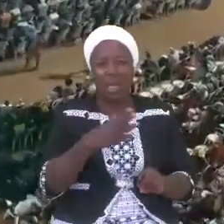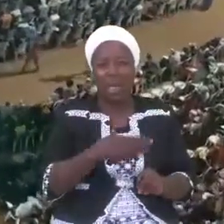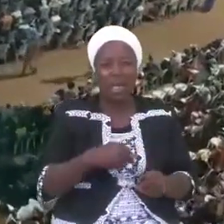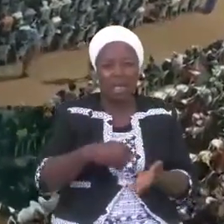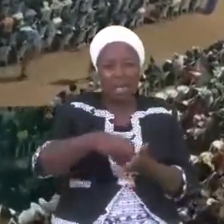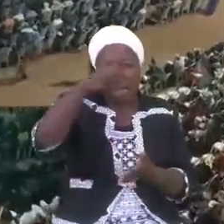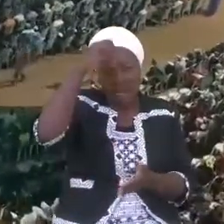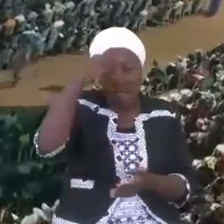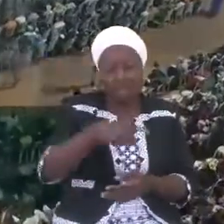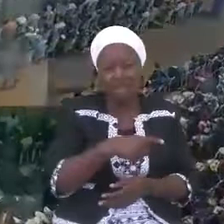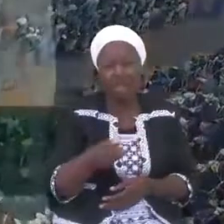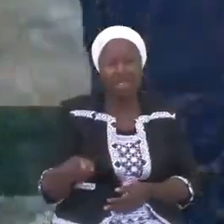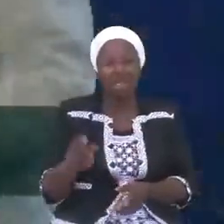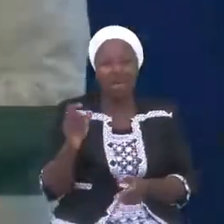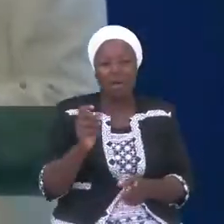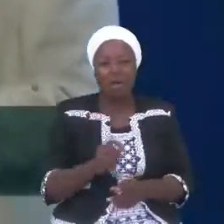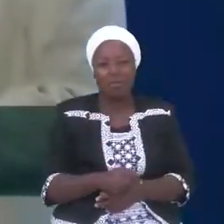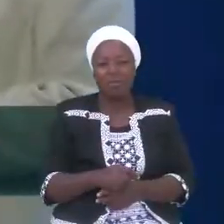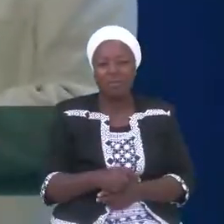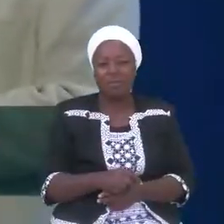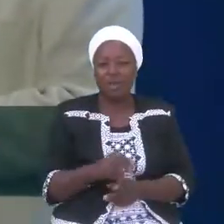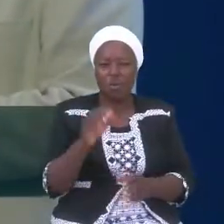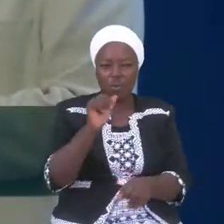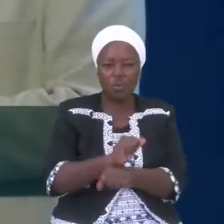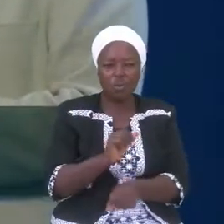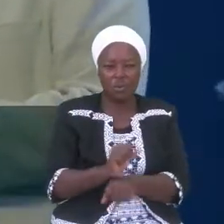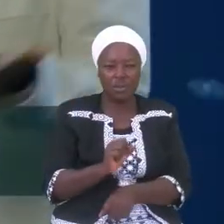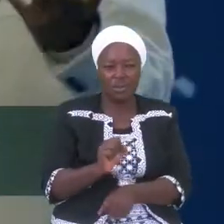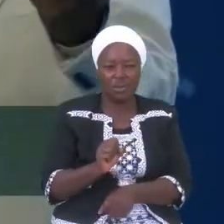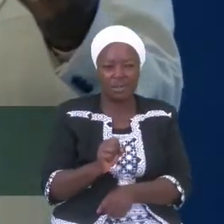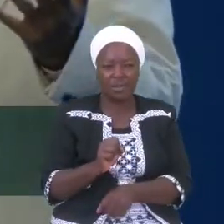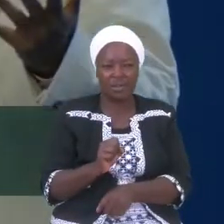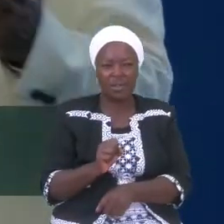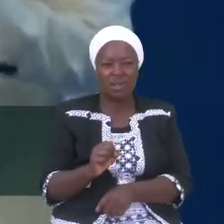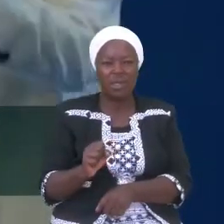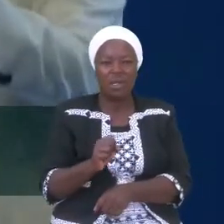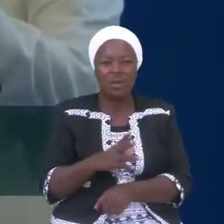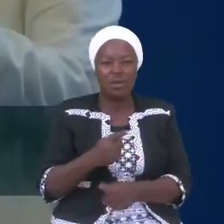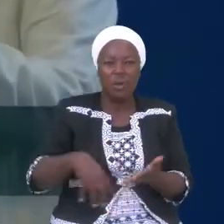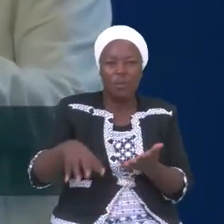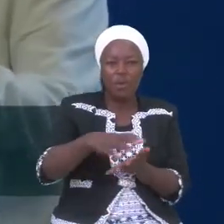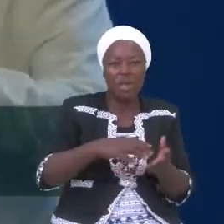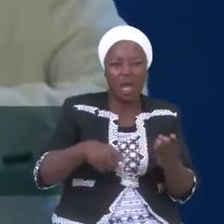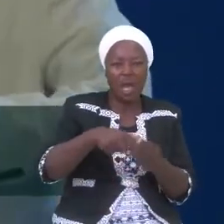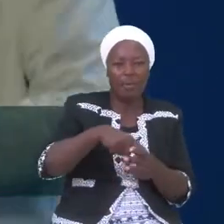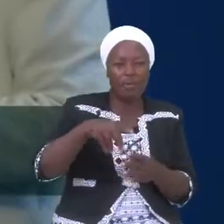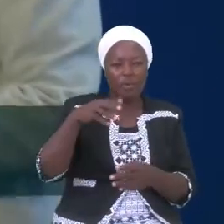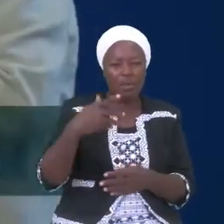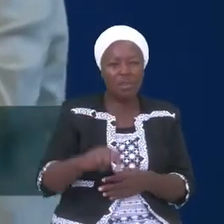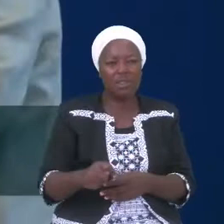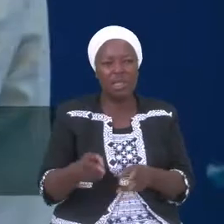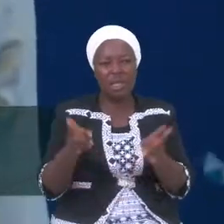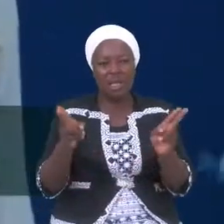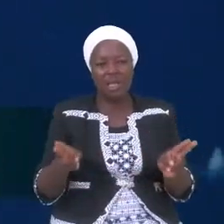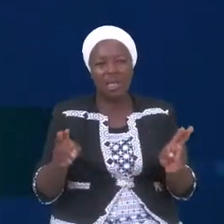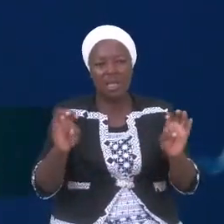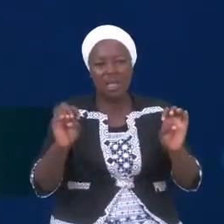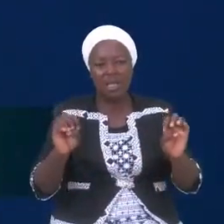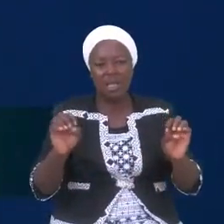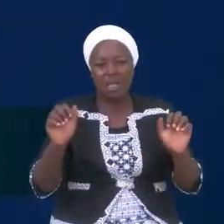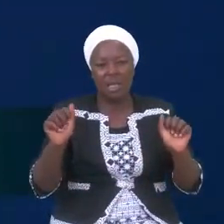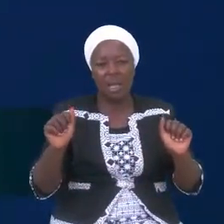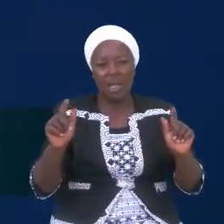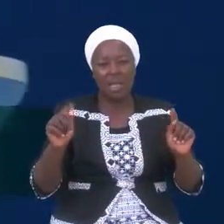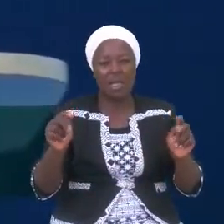works. Mingled among the heathens and they learned their works.